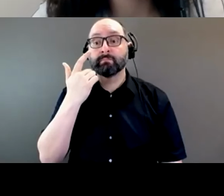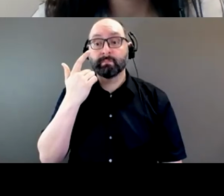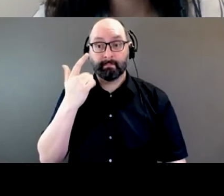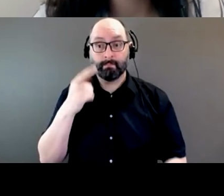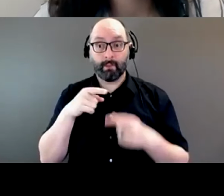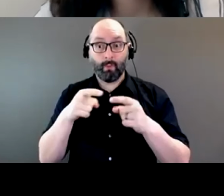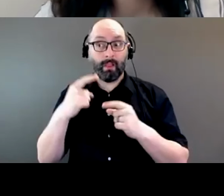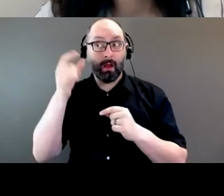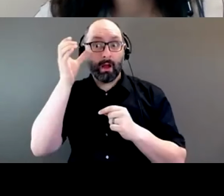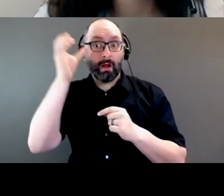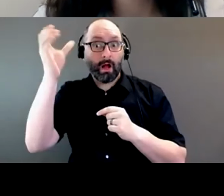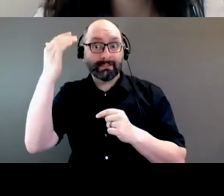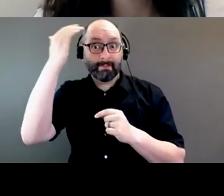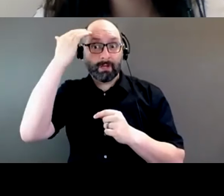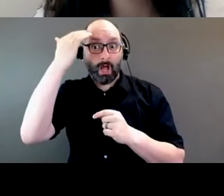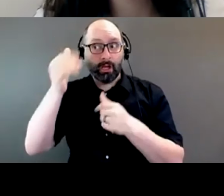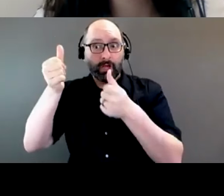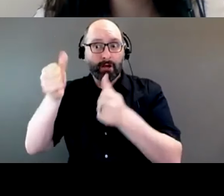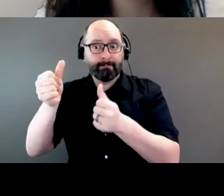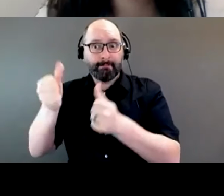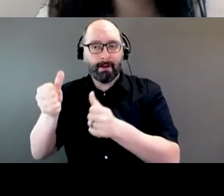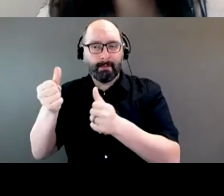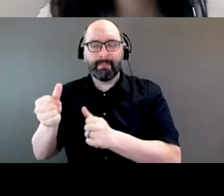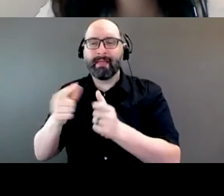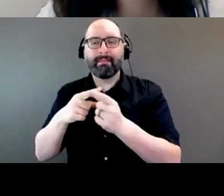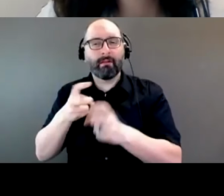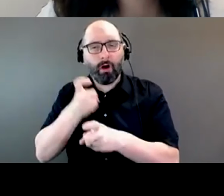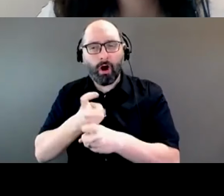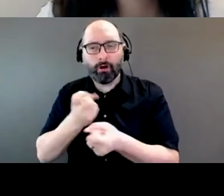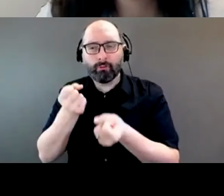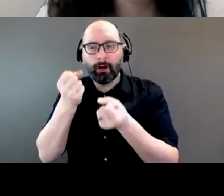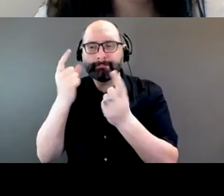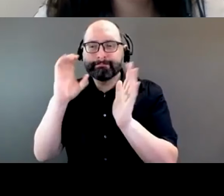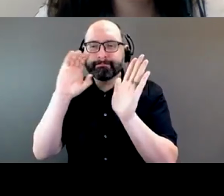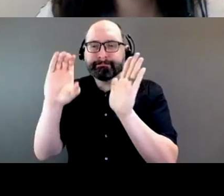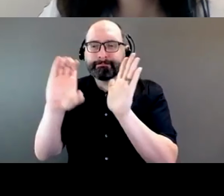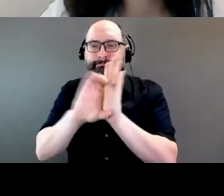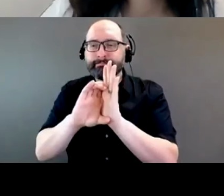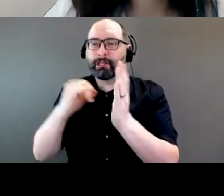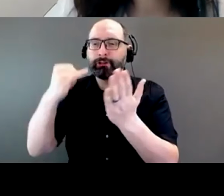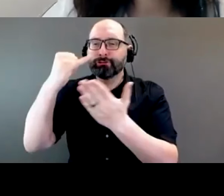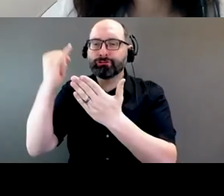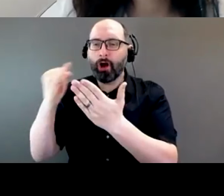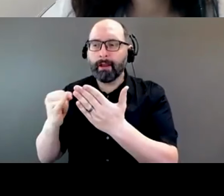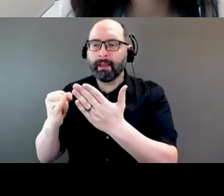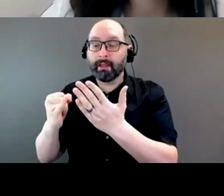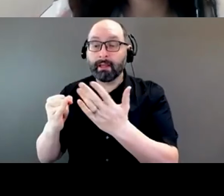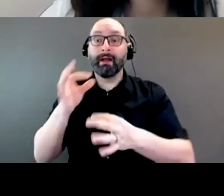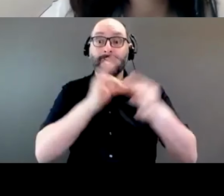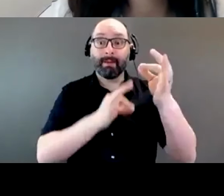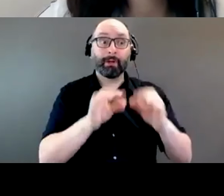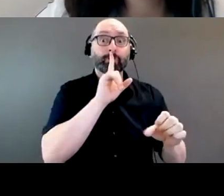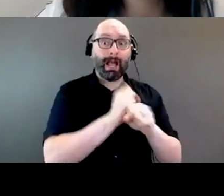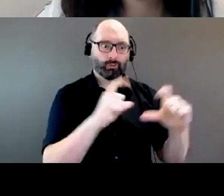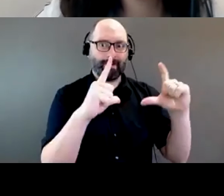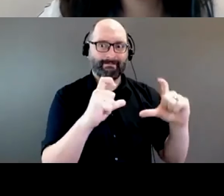progressively gets worse, it's going to be more difficult to understand a picture drawing compared to a picture of an item that they